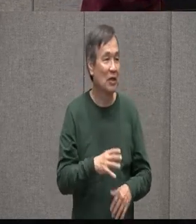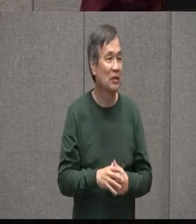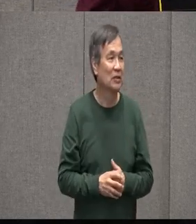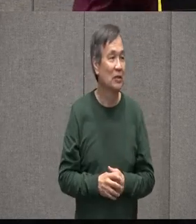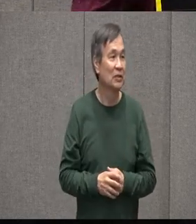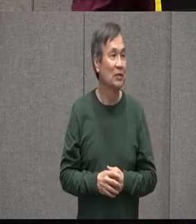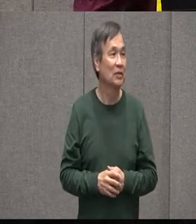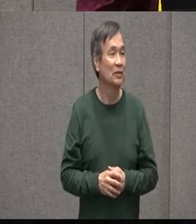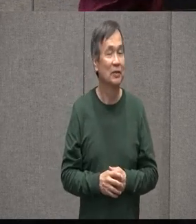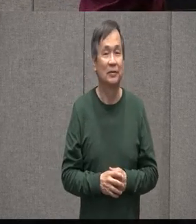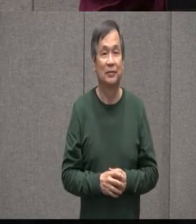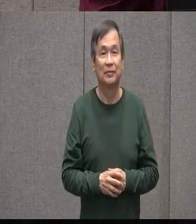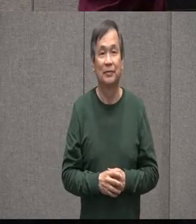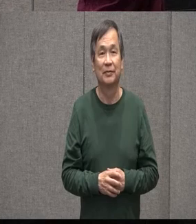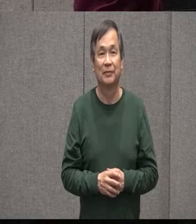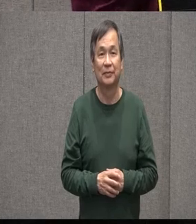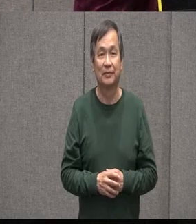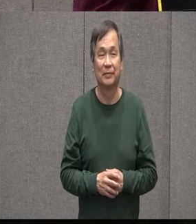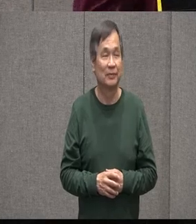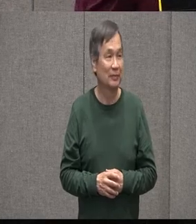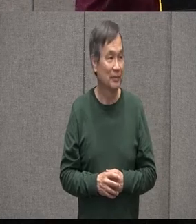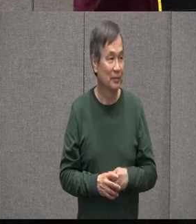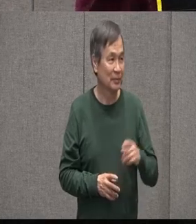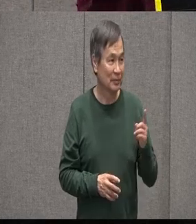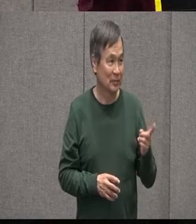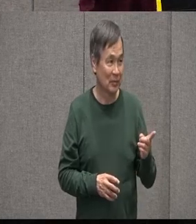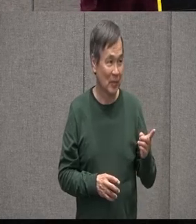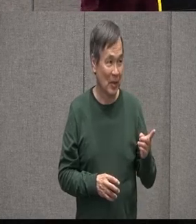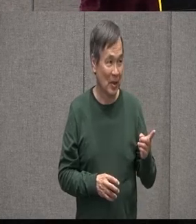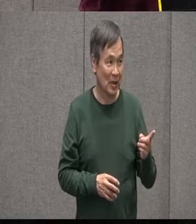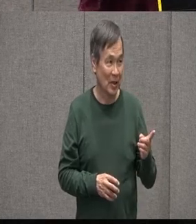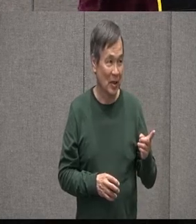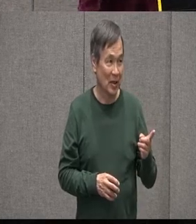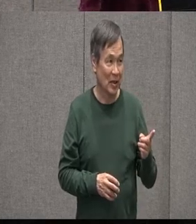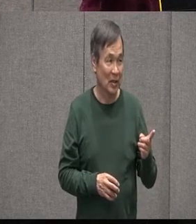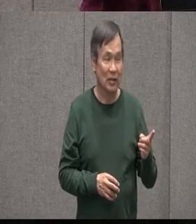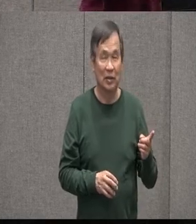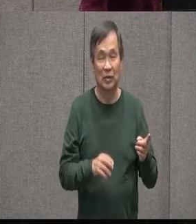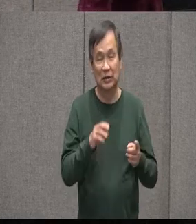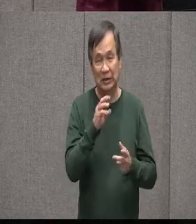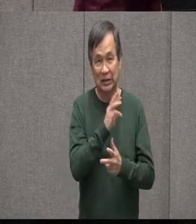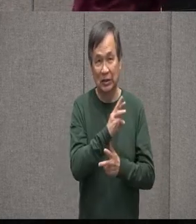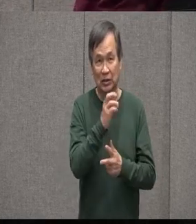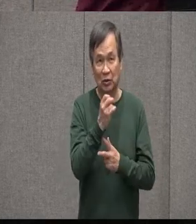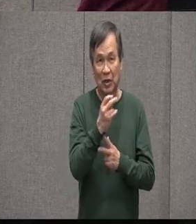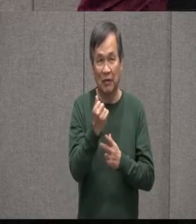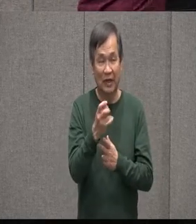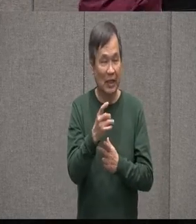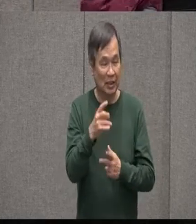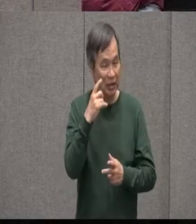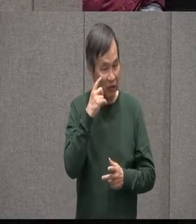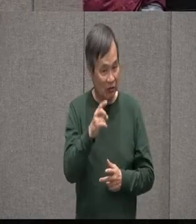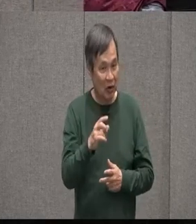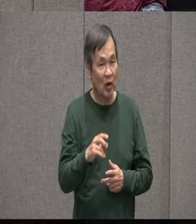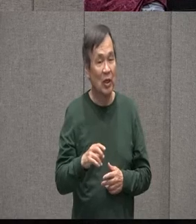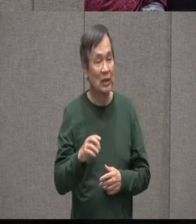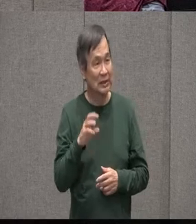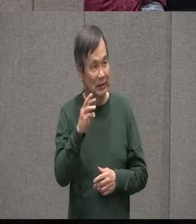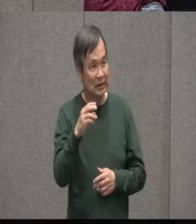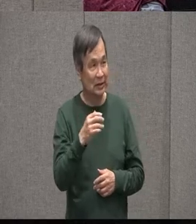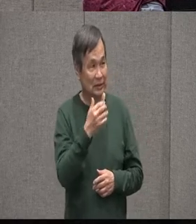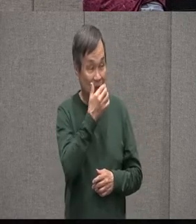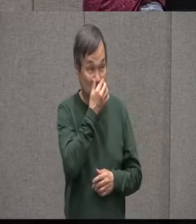get 3 of a kind for sixes and 3 sixes, 6, 12, 18 would be my score.